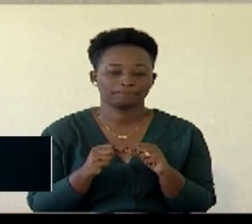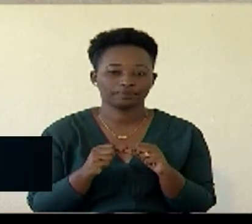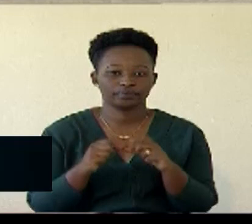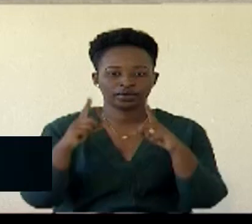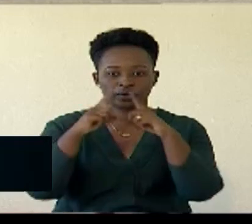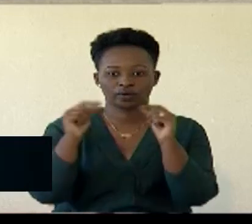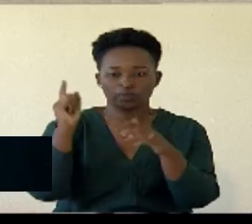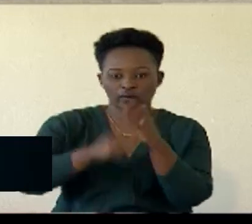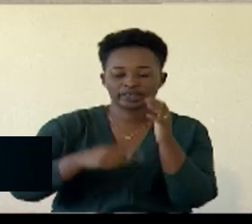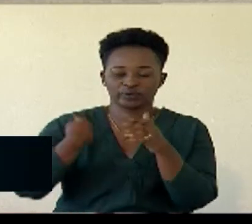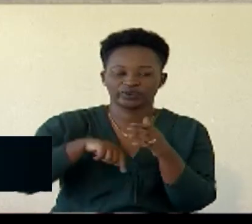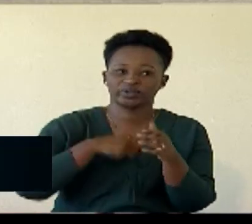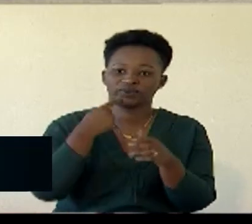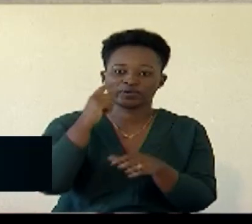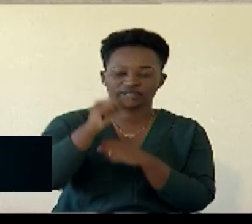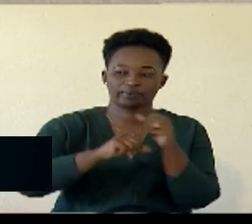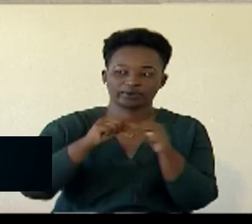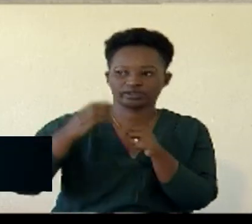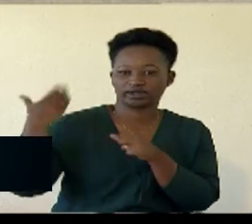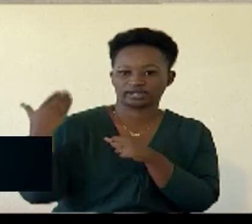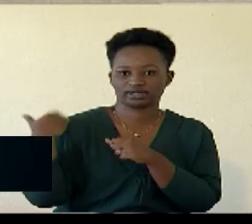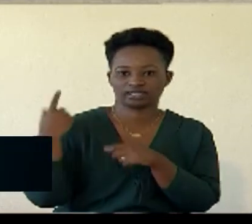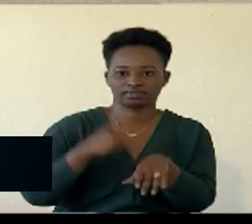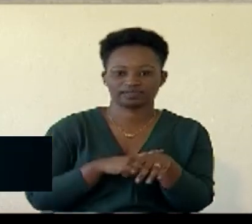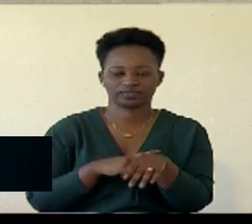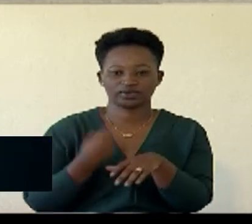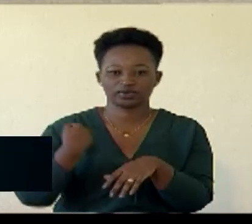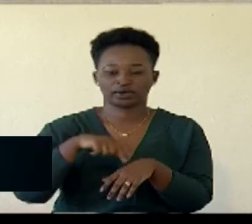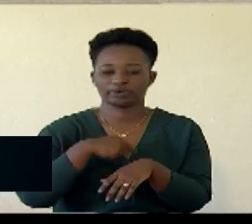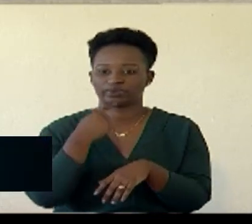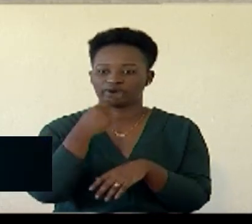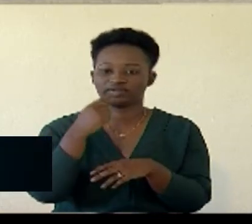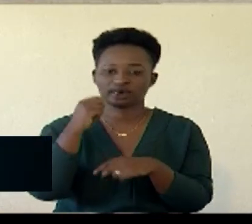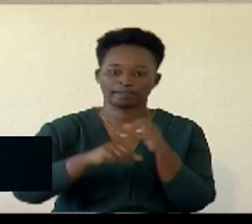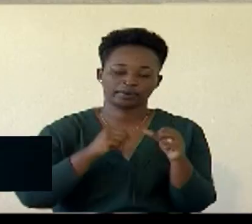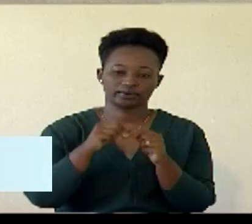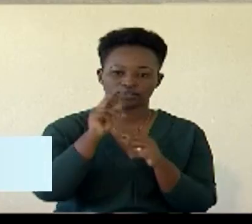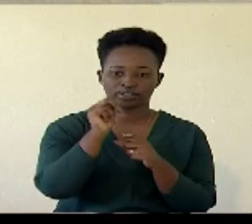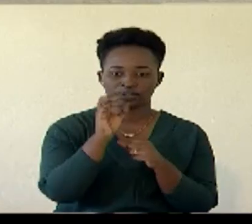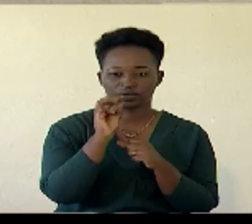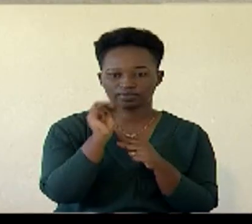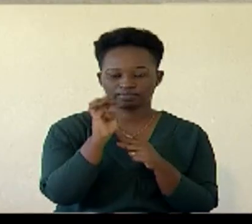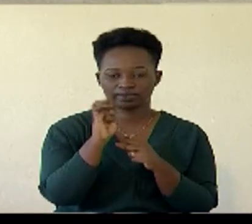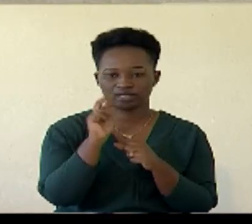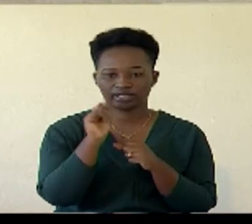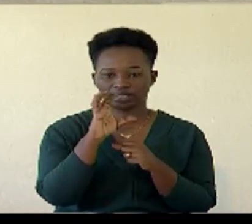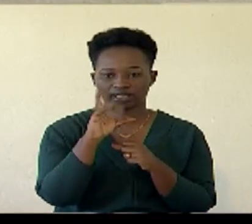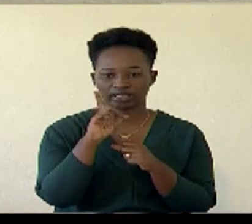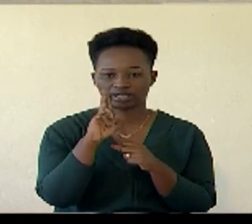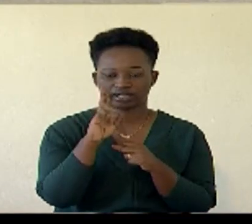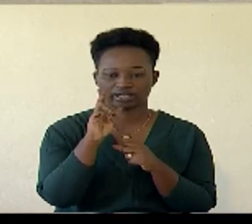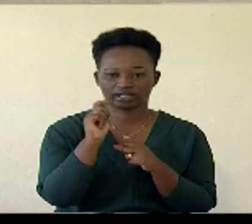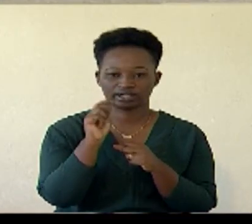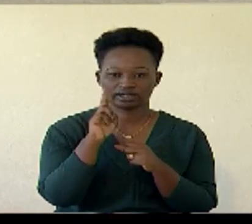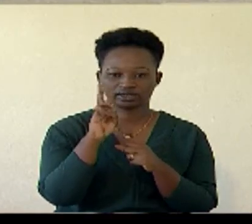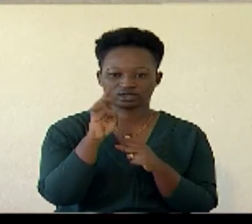what we talked about in the previous unit. We talked about the nomenclature, we talked about the preparation methods, if